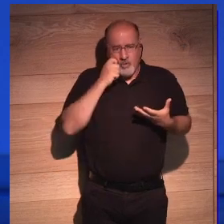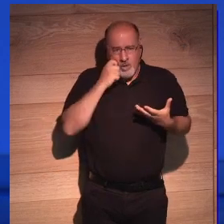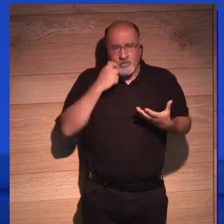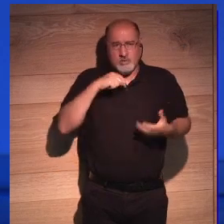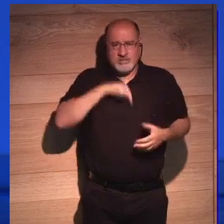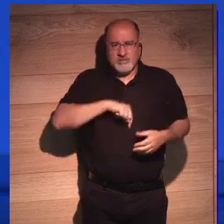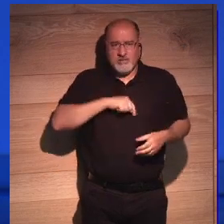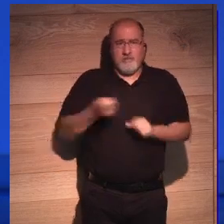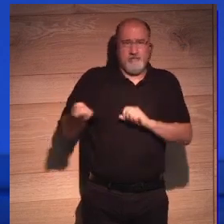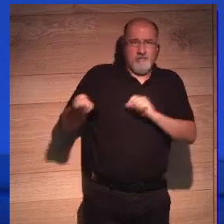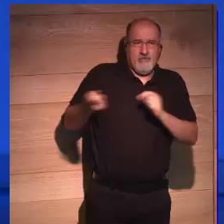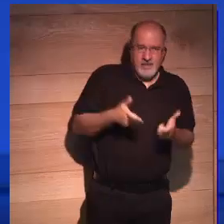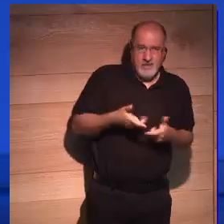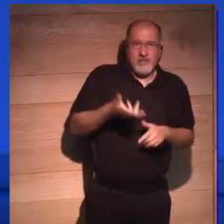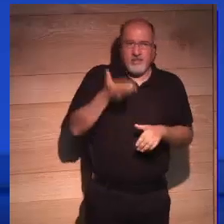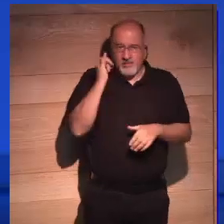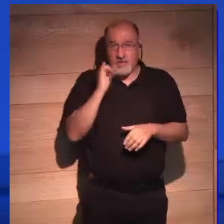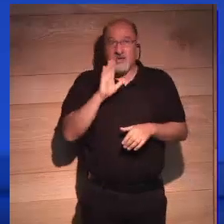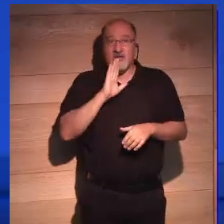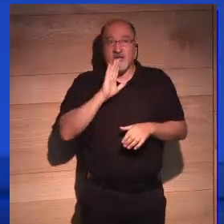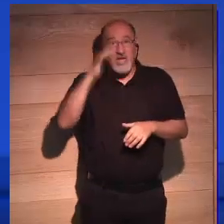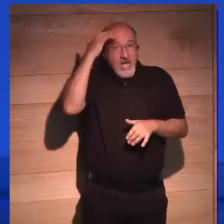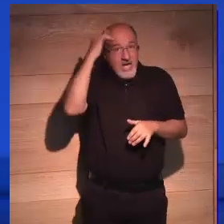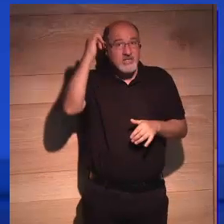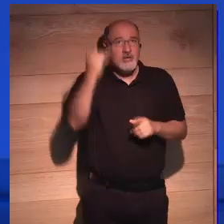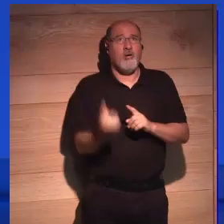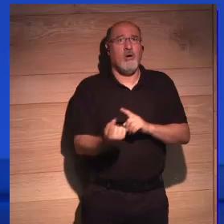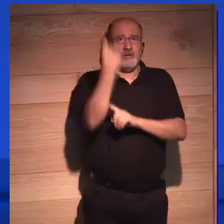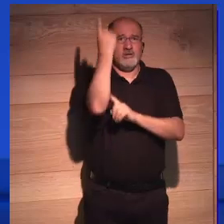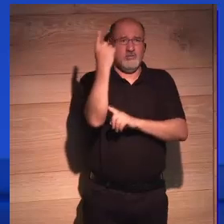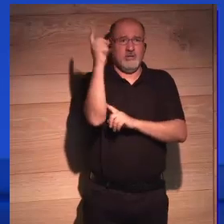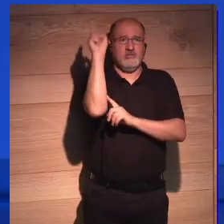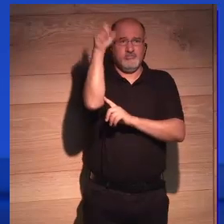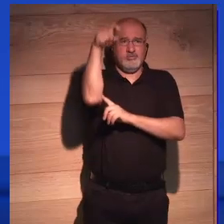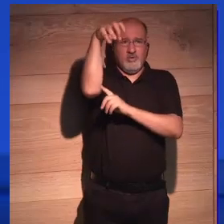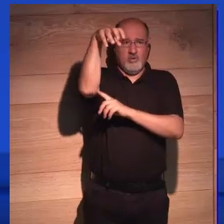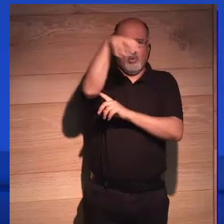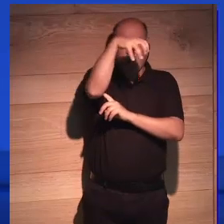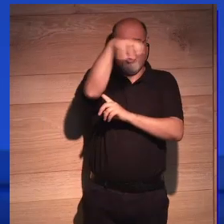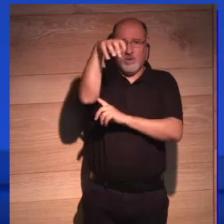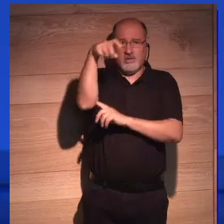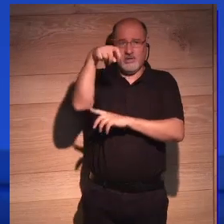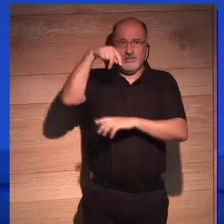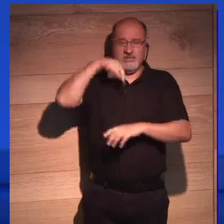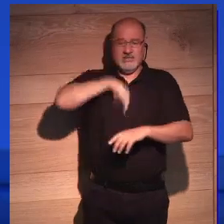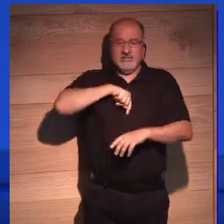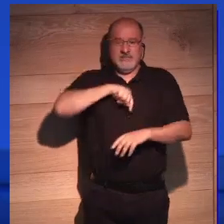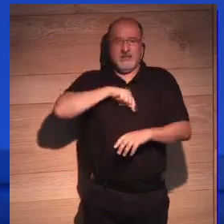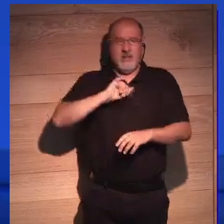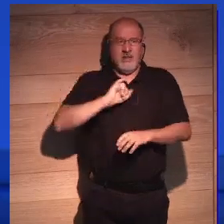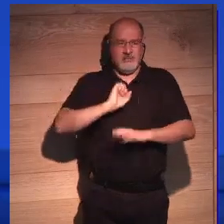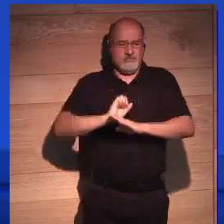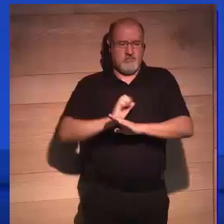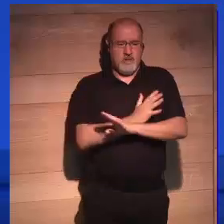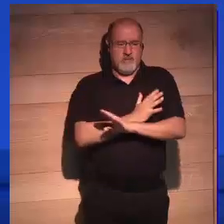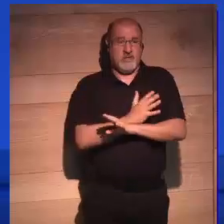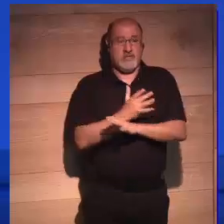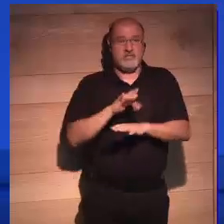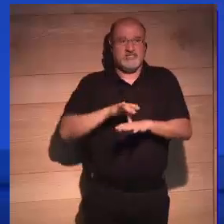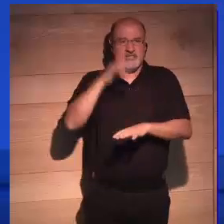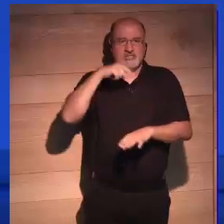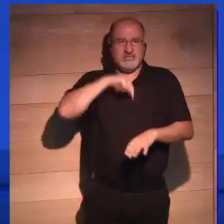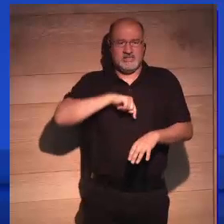there. And so you can recreate sets of physiological feelings in your audience. And